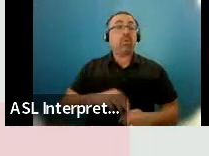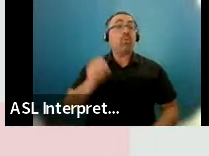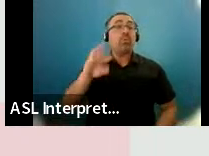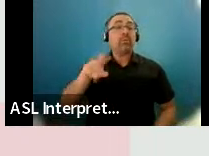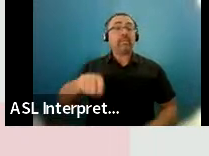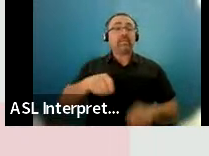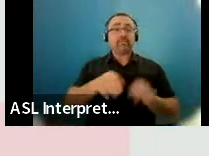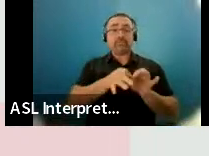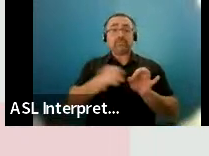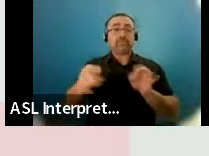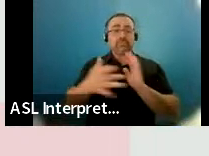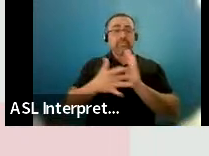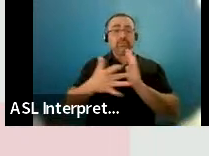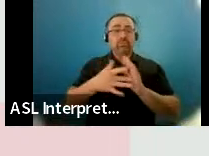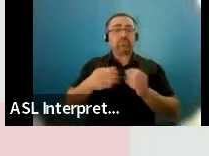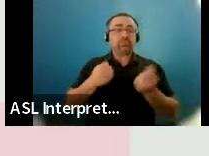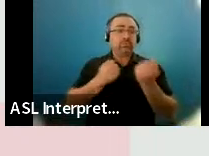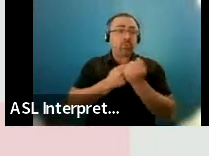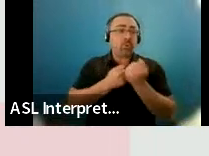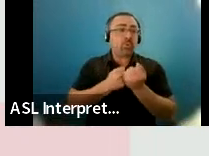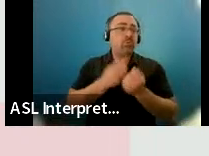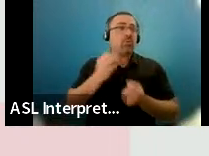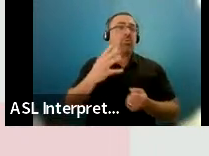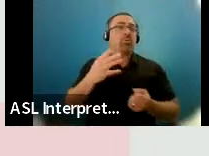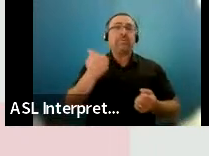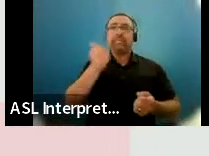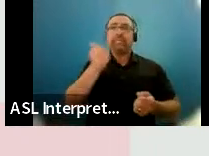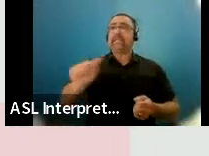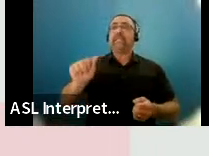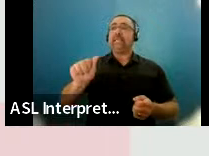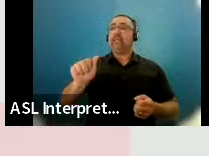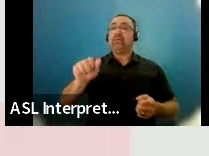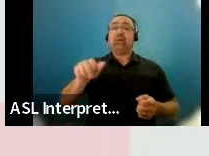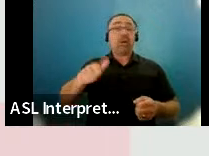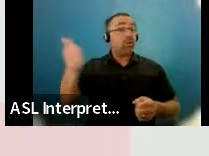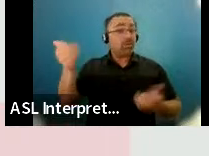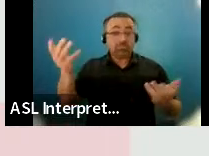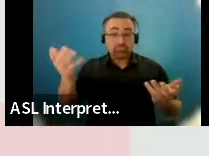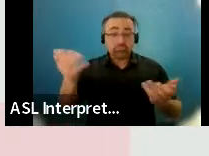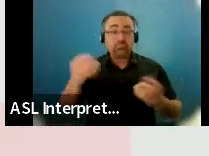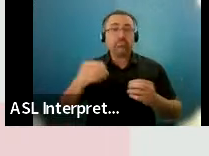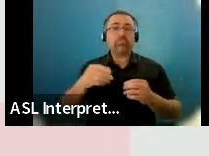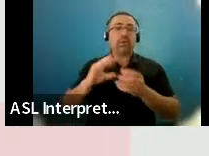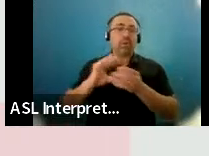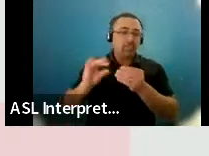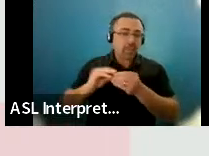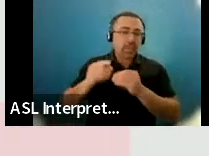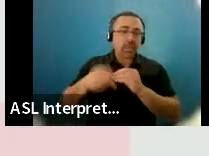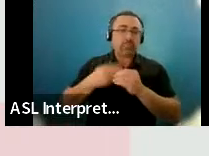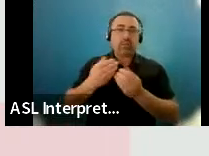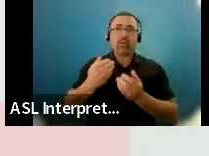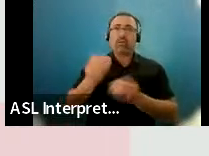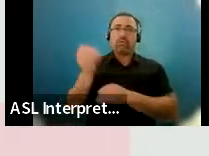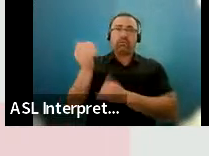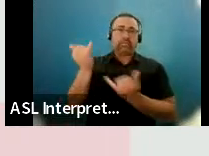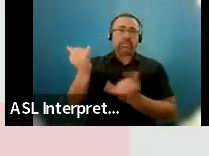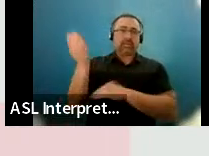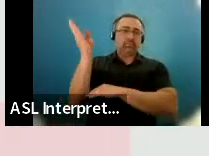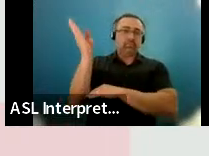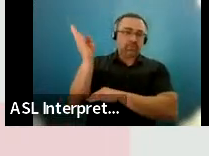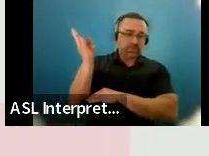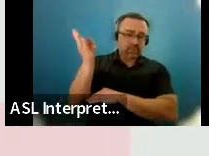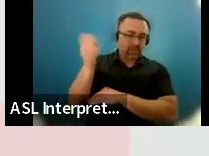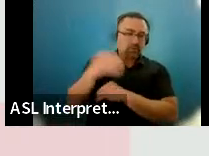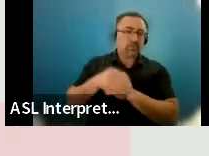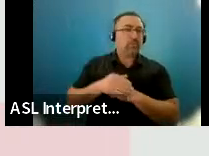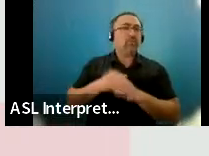need technical support or want to say anything else about the program we have presented to you